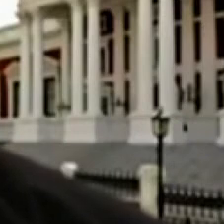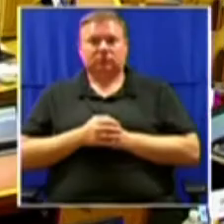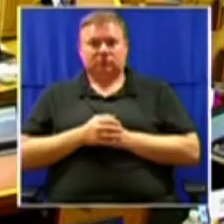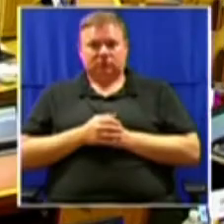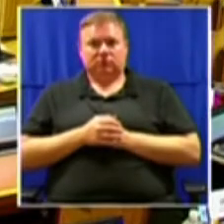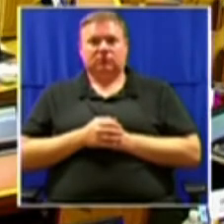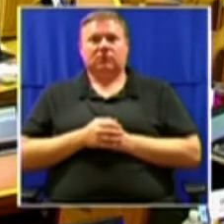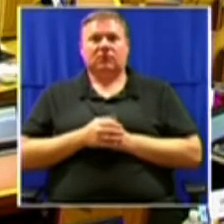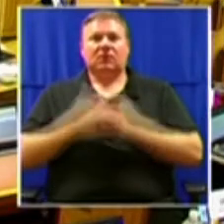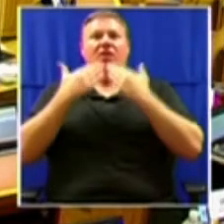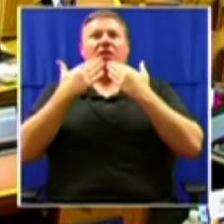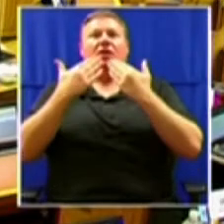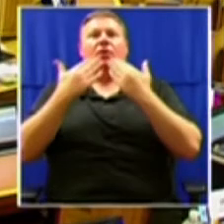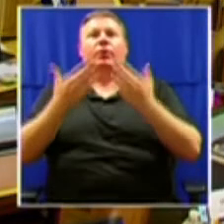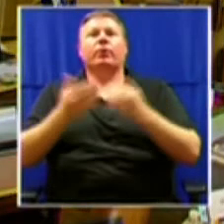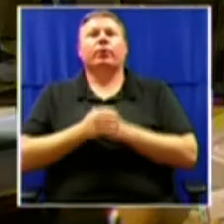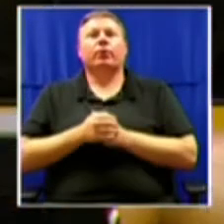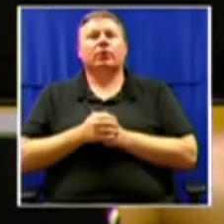Thank you very much,